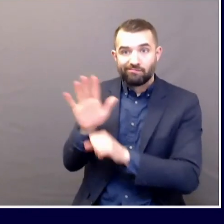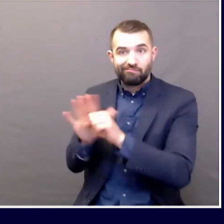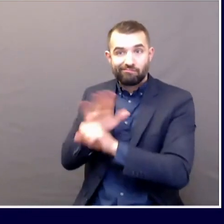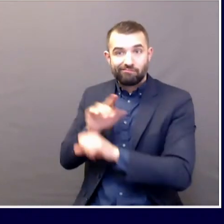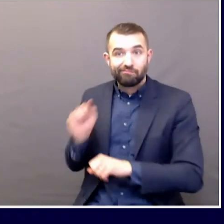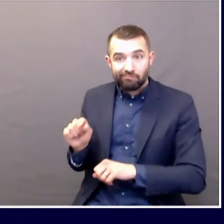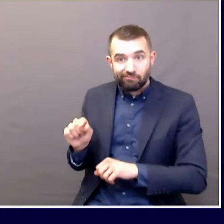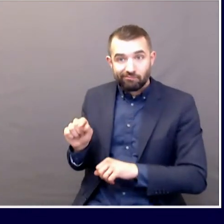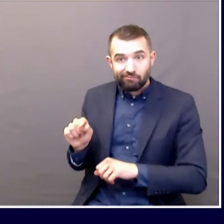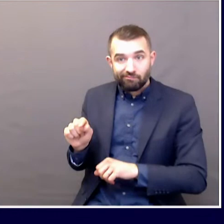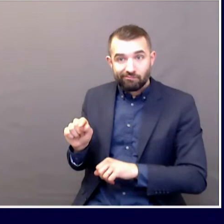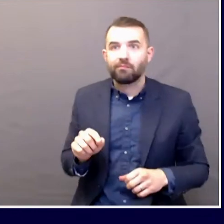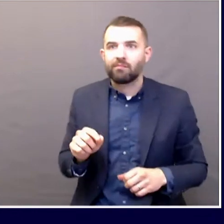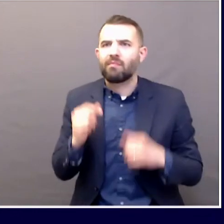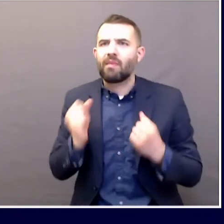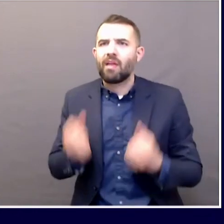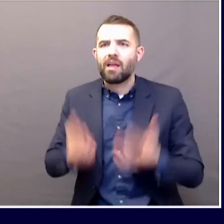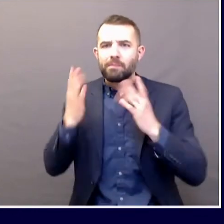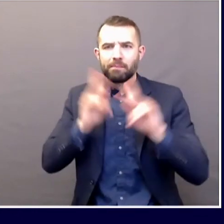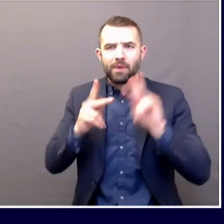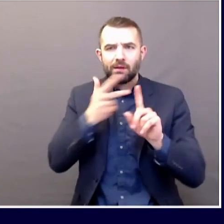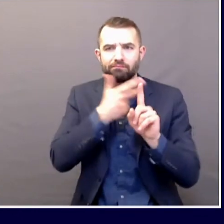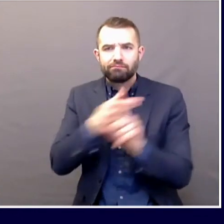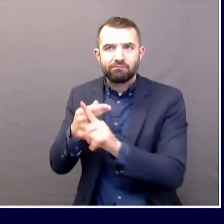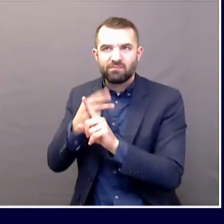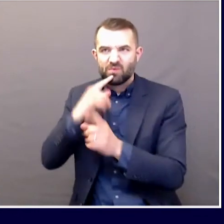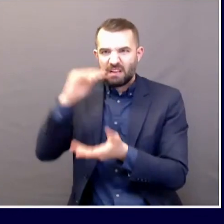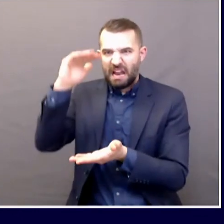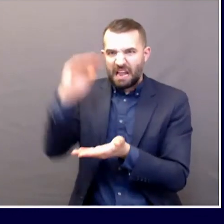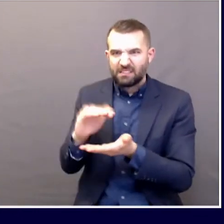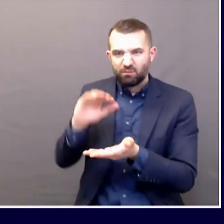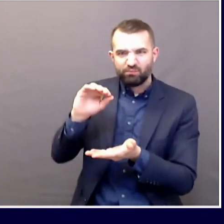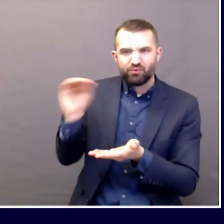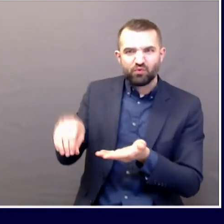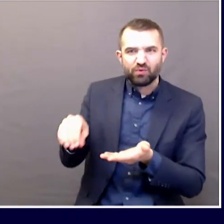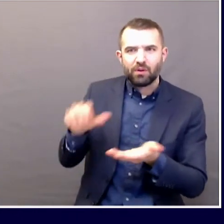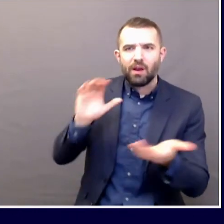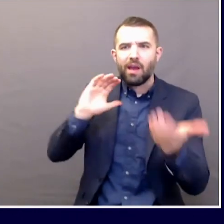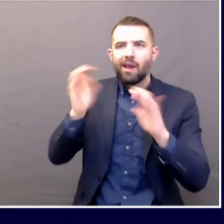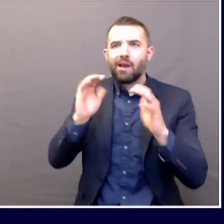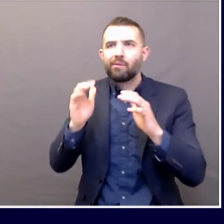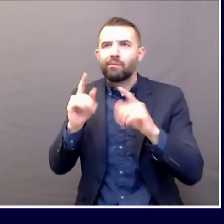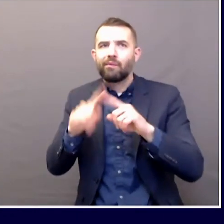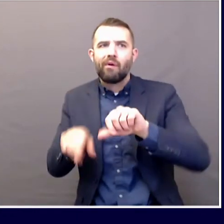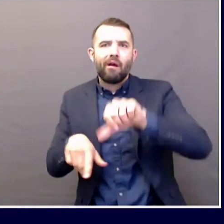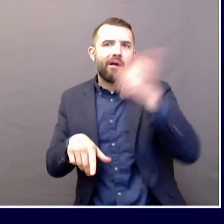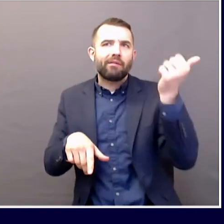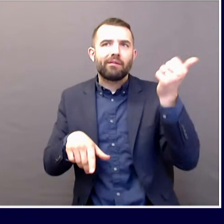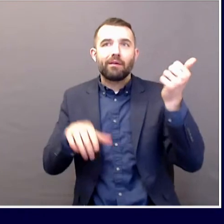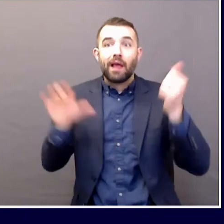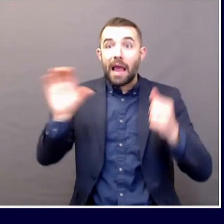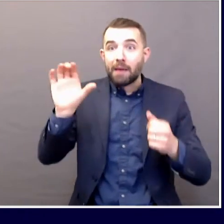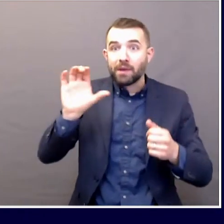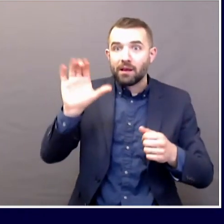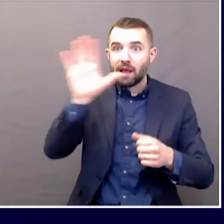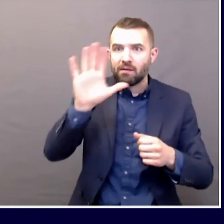but have had lower vaccination rates, especially compared to surrounding counties like Cumberland County? Sure, Mal. I'm